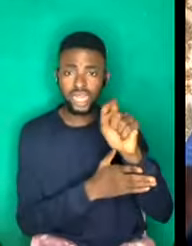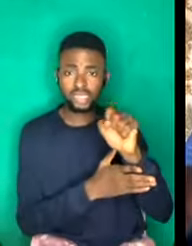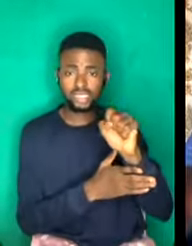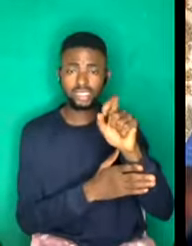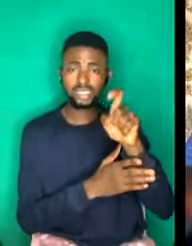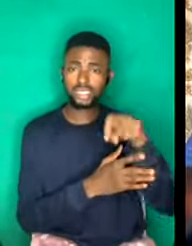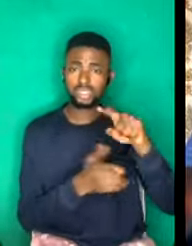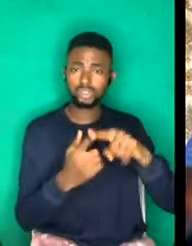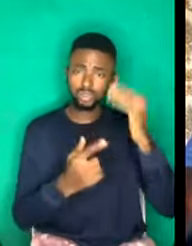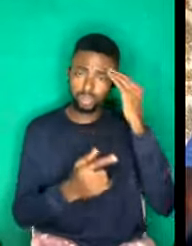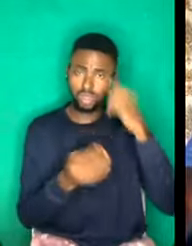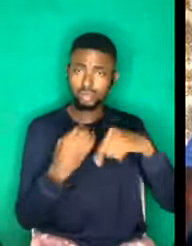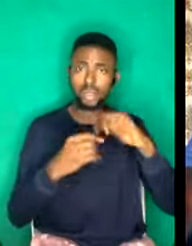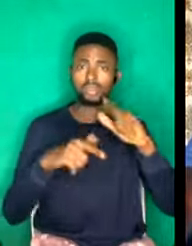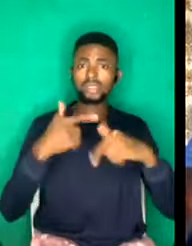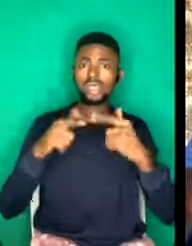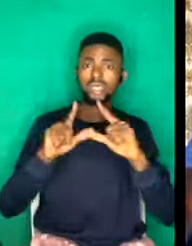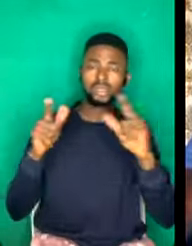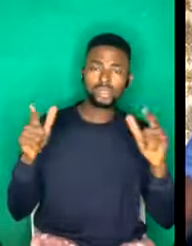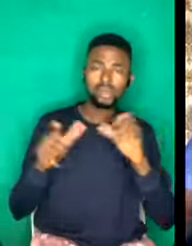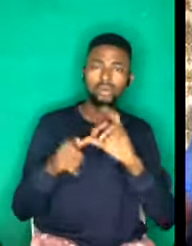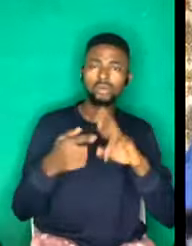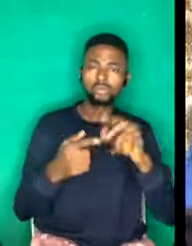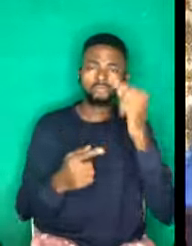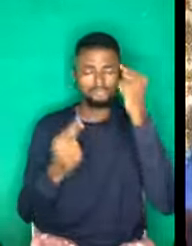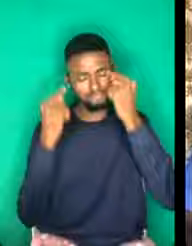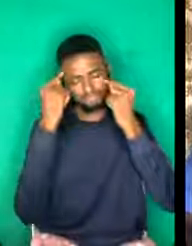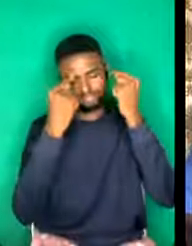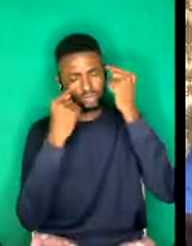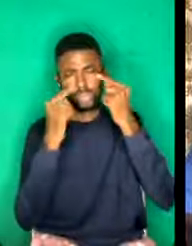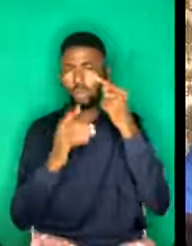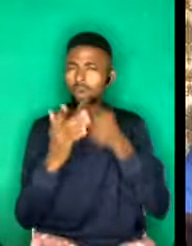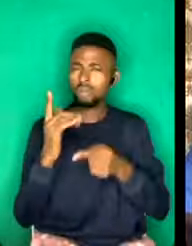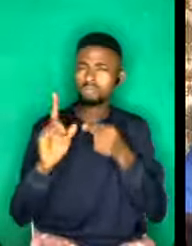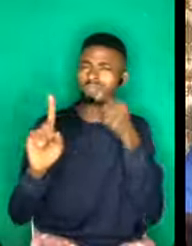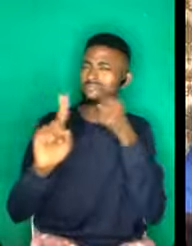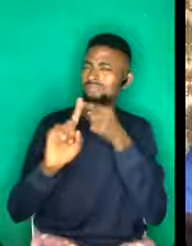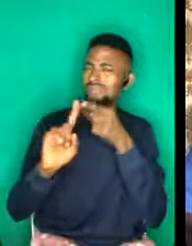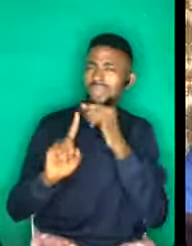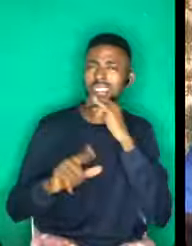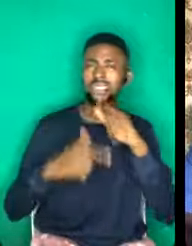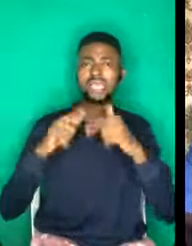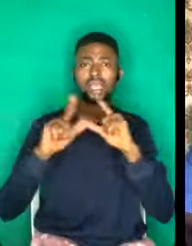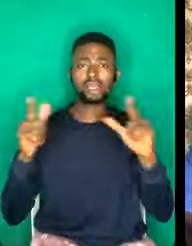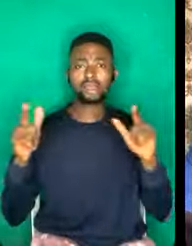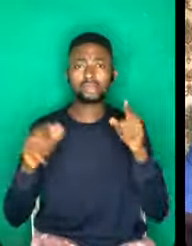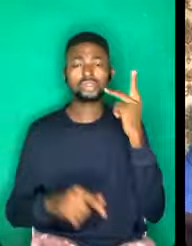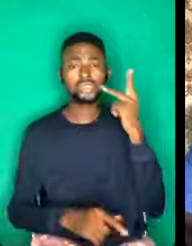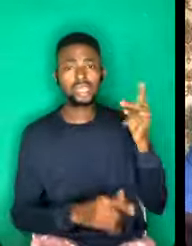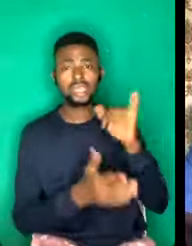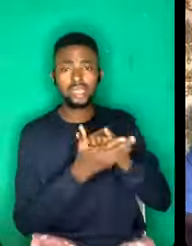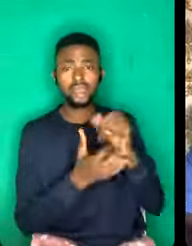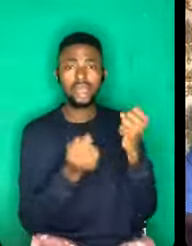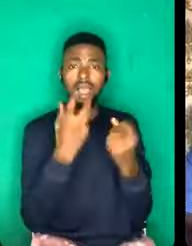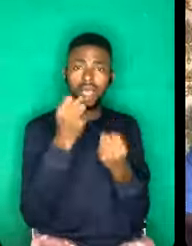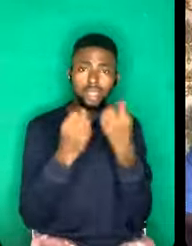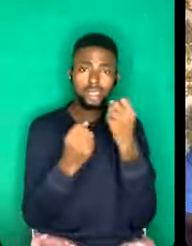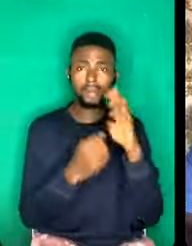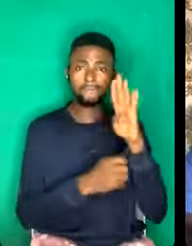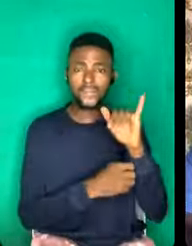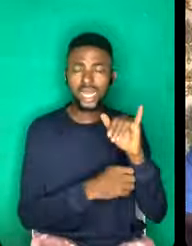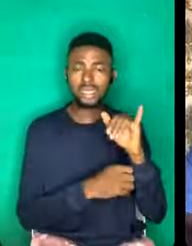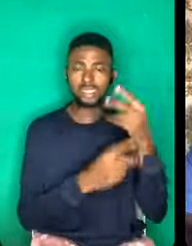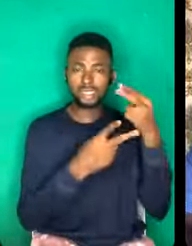language. Or you're wondering what exactly is sign language? You see that ant that you're seeing flipping on the screen by Mr.